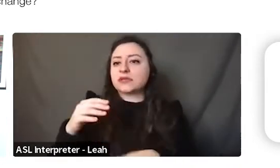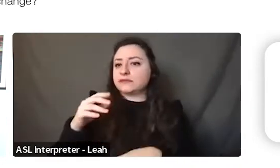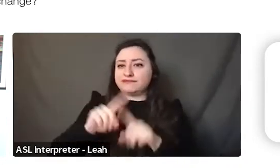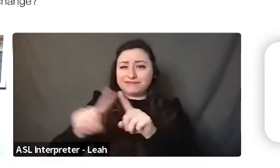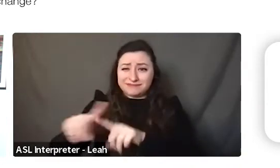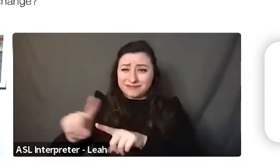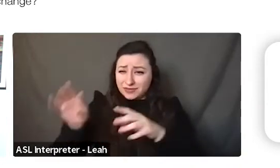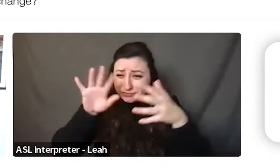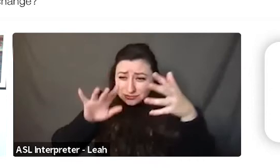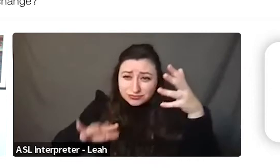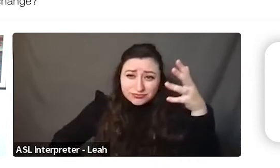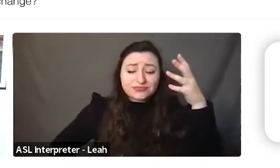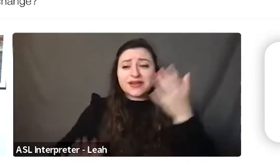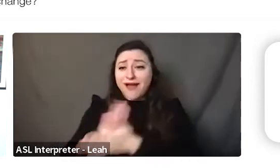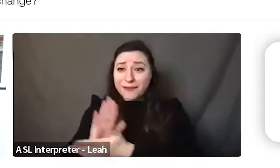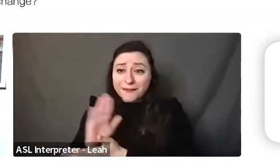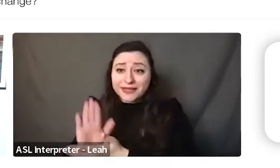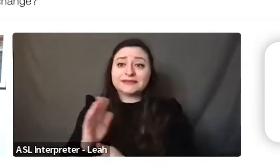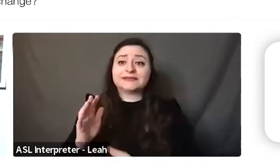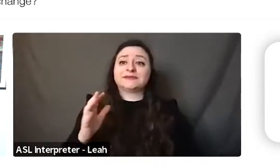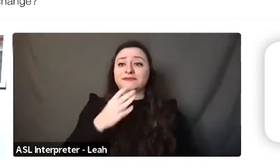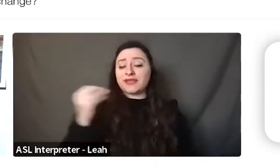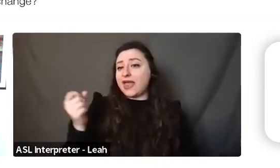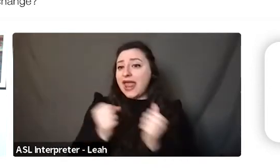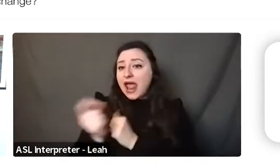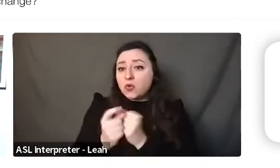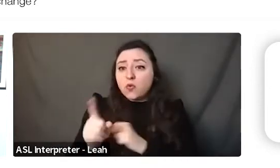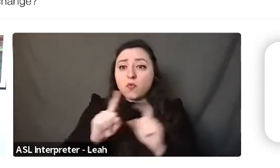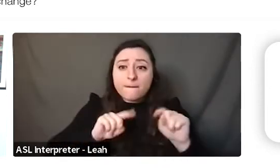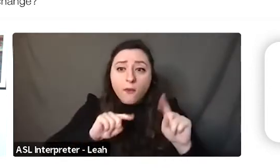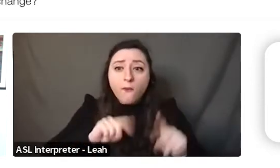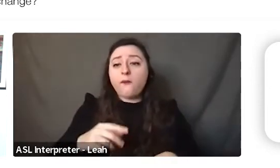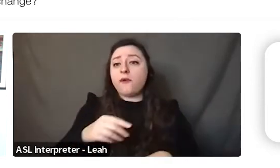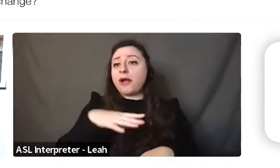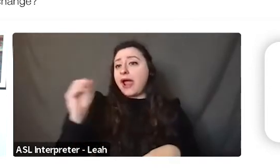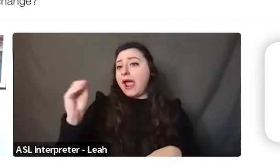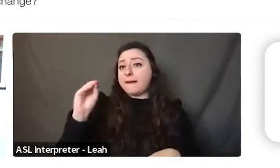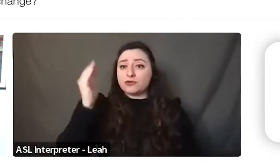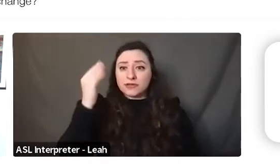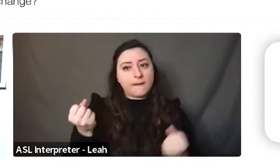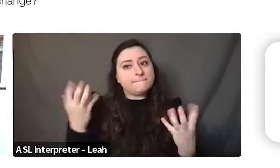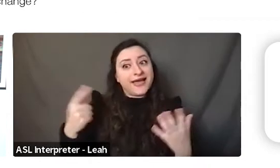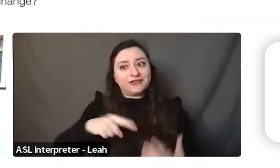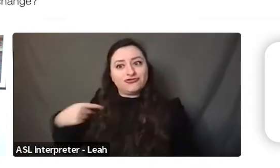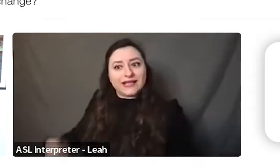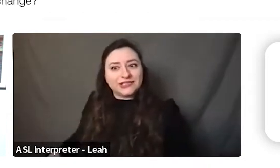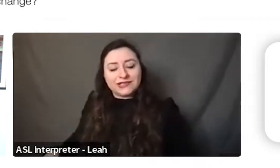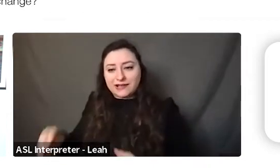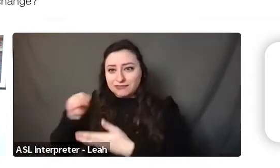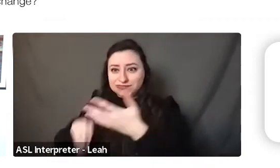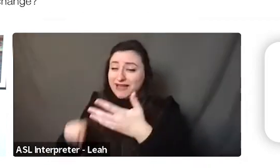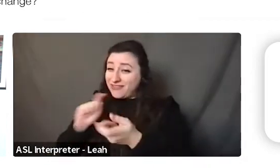documents, plus countless annual reports and investor presentations, many of them in Chinese, we had to translate. It's